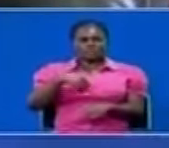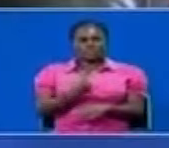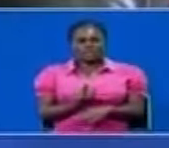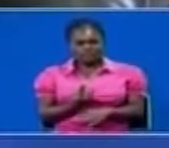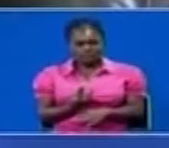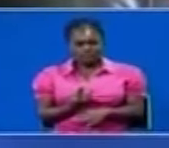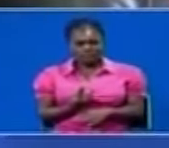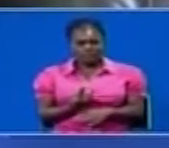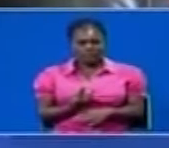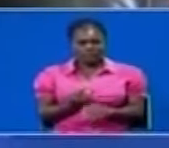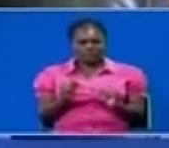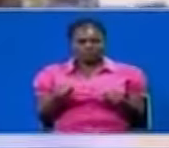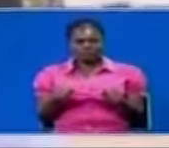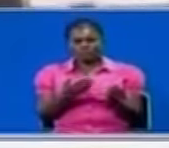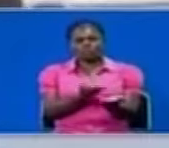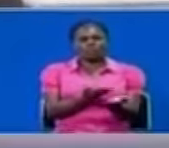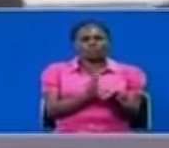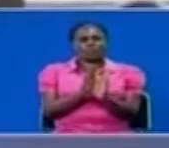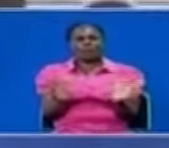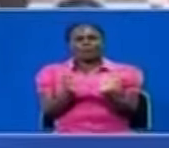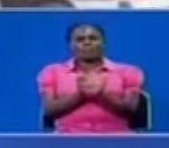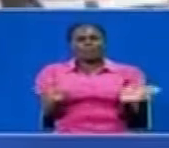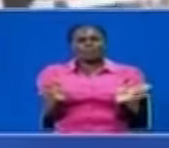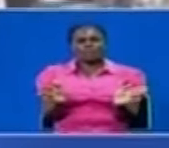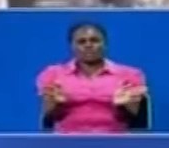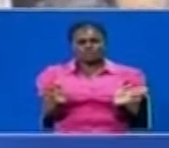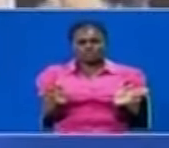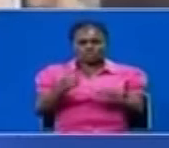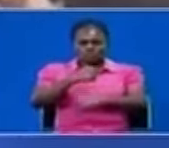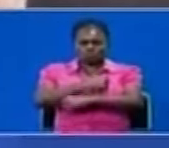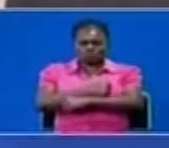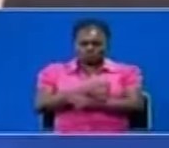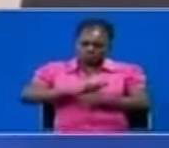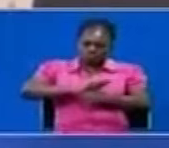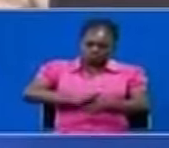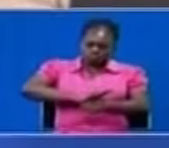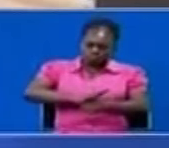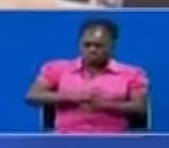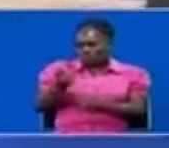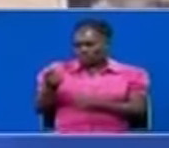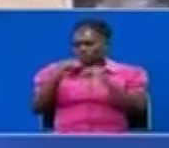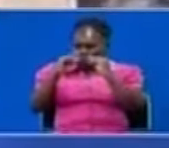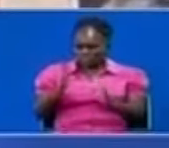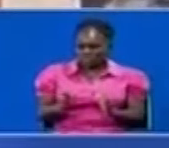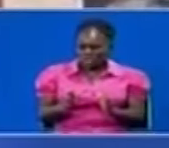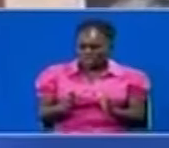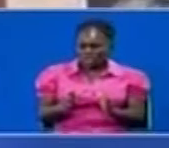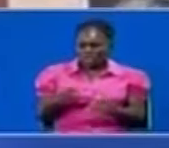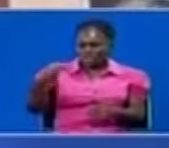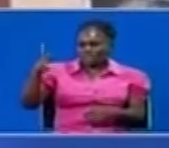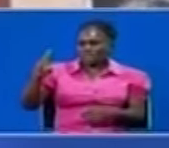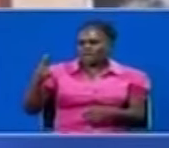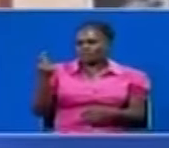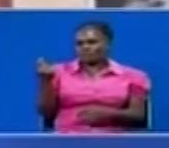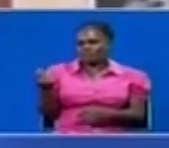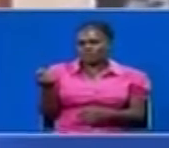where we can only make proposals. The public schools are congested and we have very few teachers, so manpower is less. You find